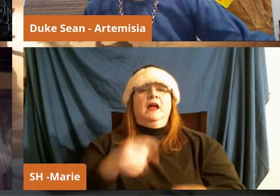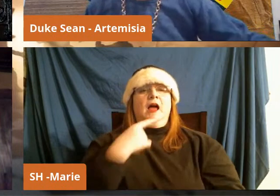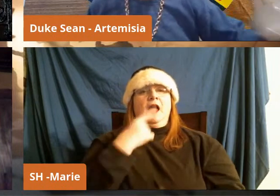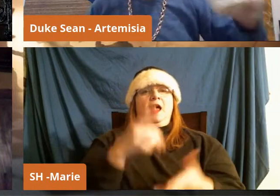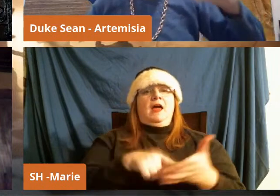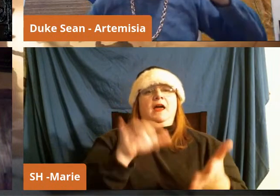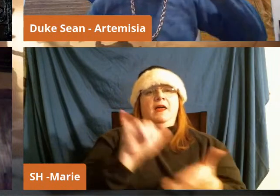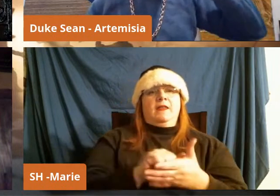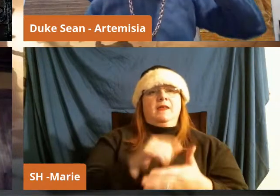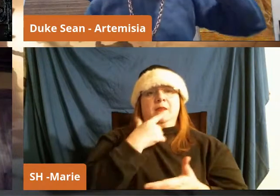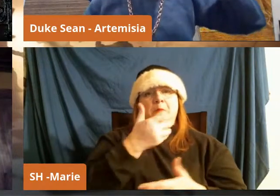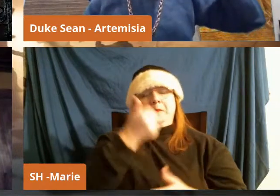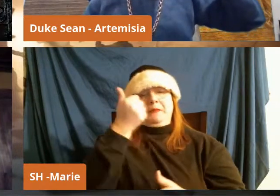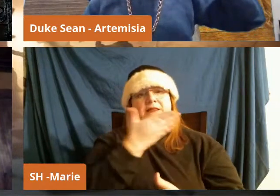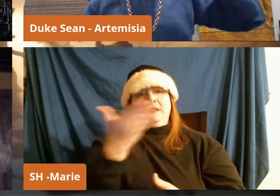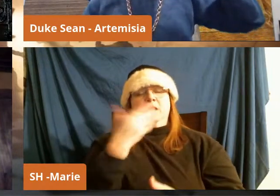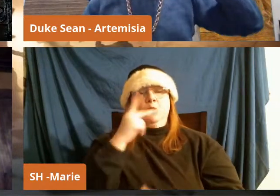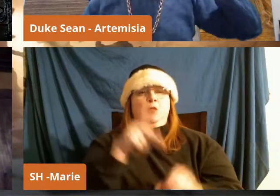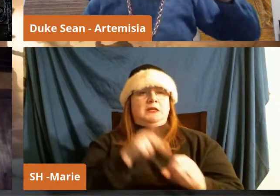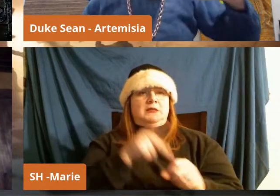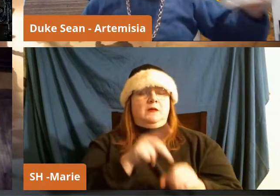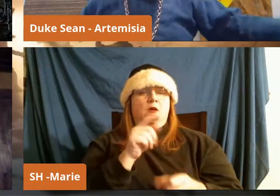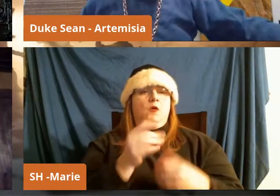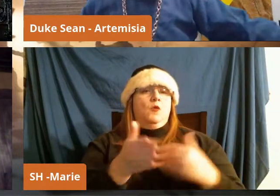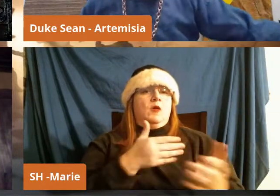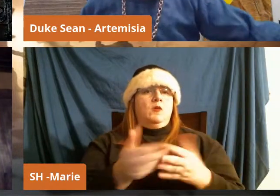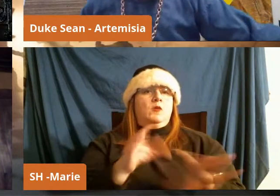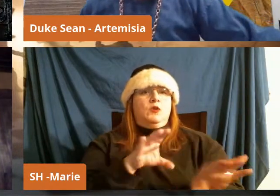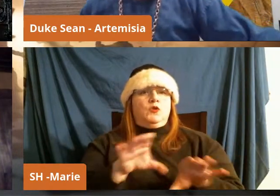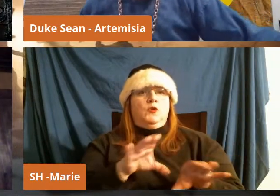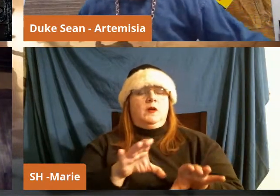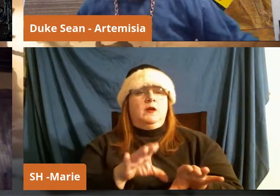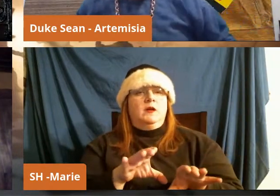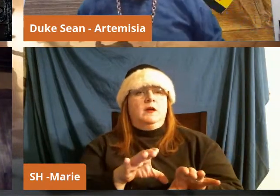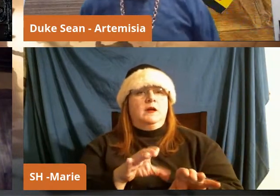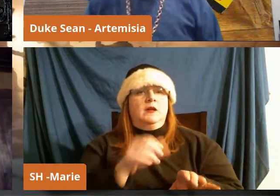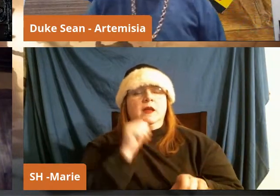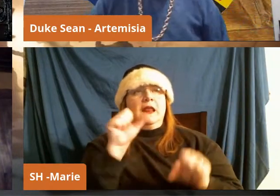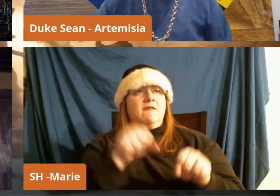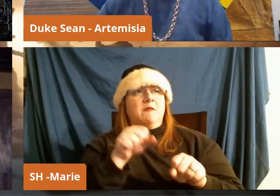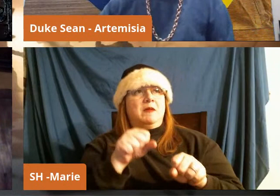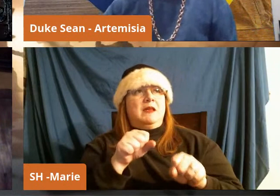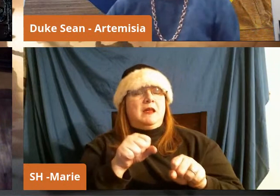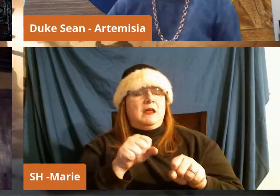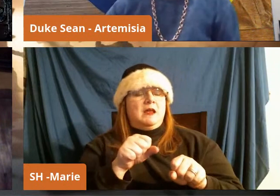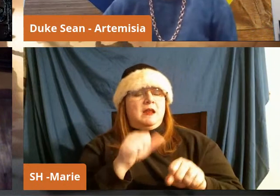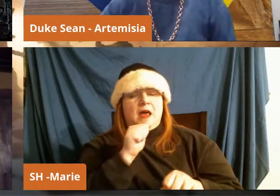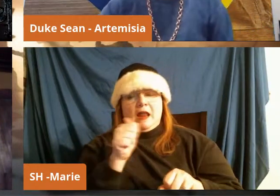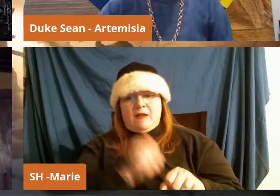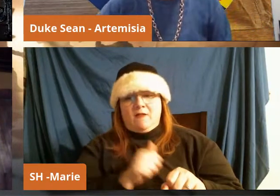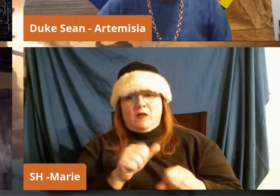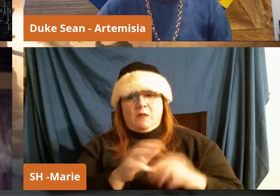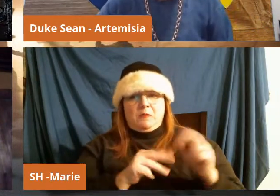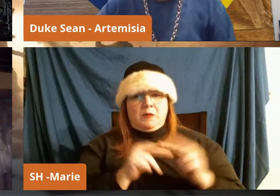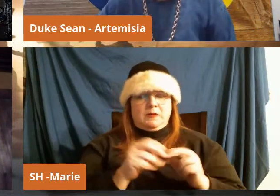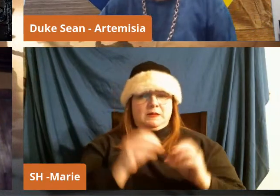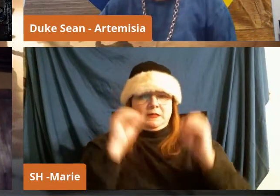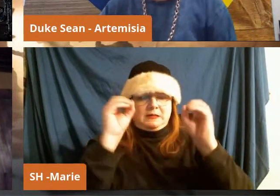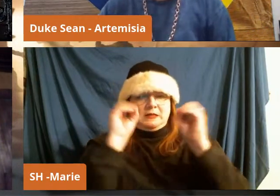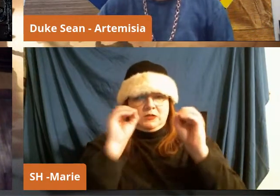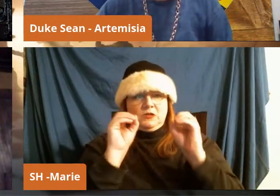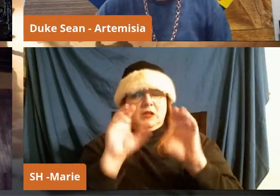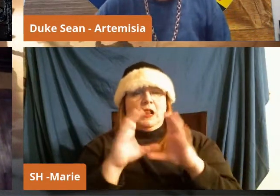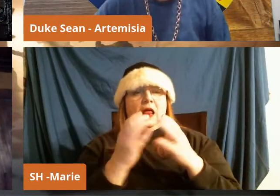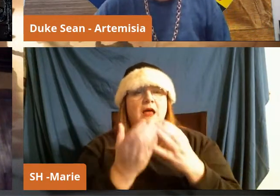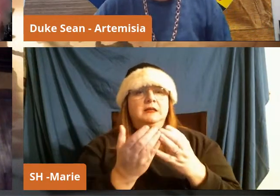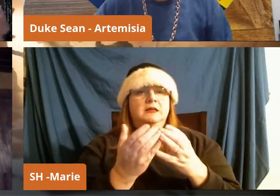that's the best thing, is participate. So whether you're doing, obviously not everybody's sort of built to teach classes, or not everybody's